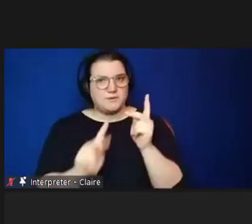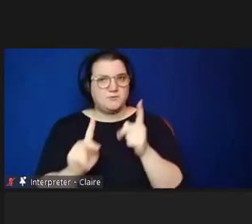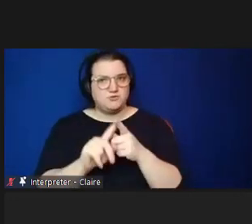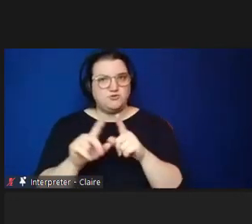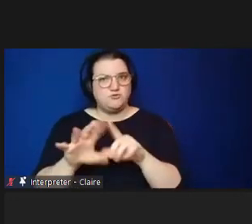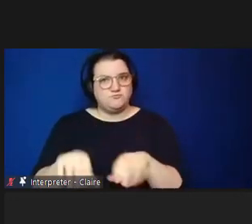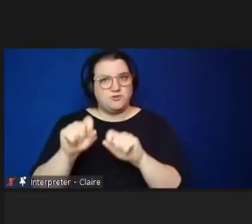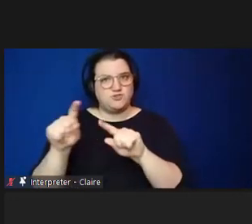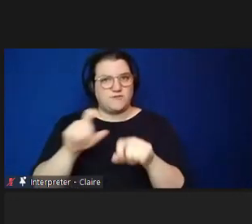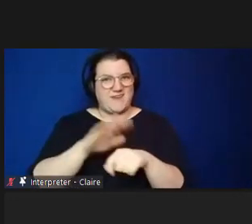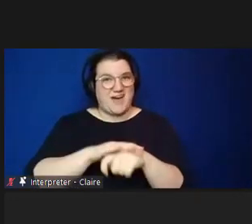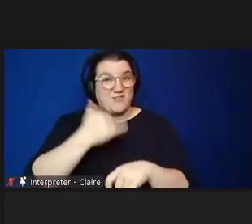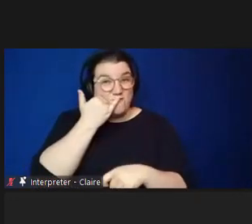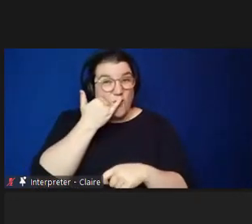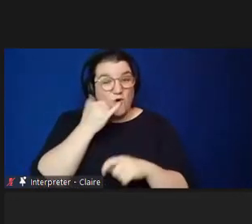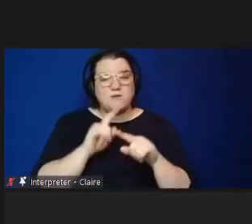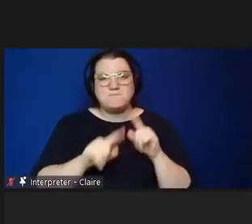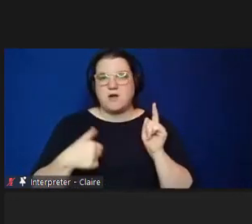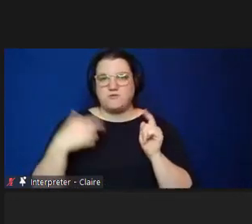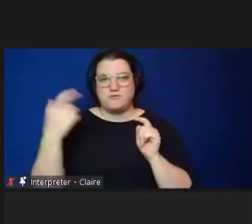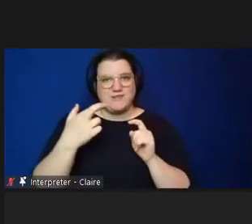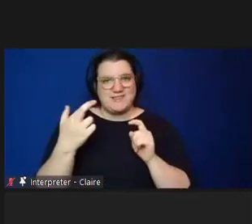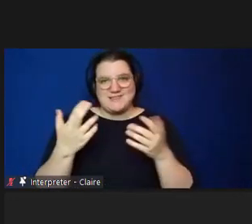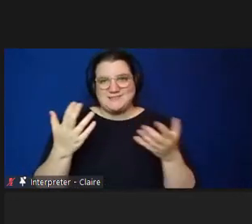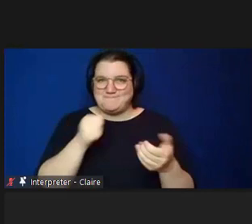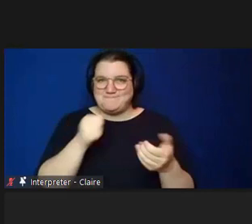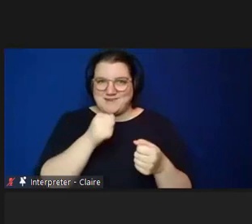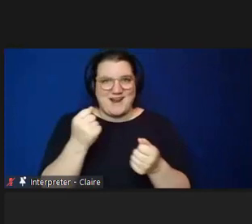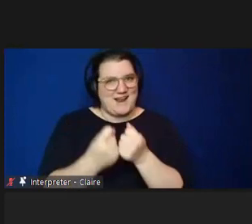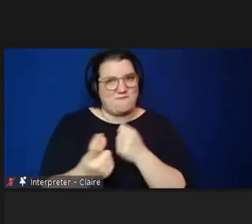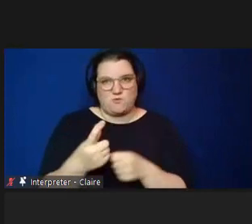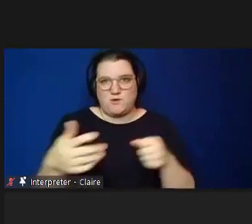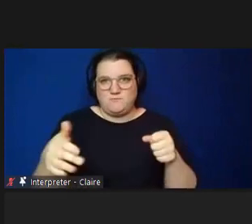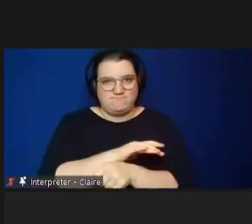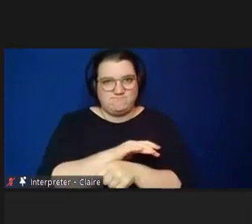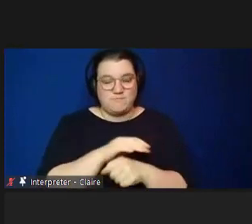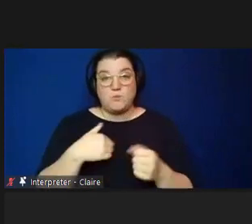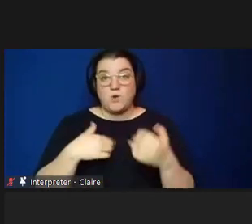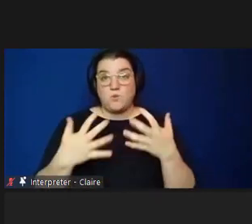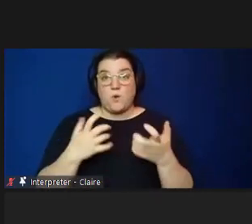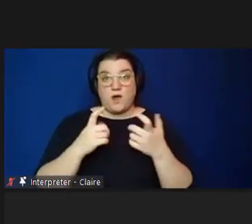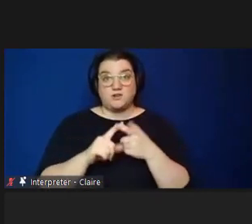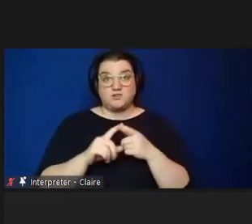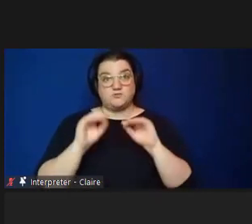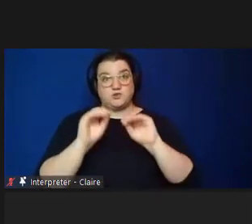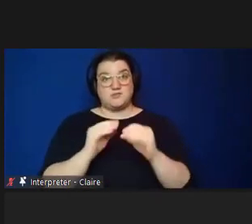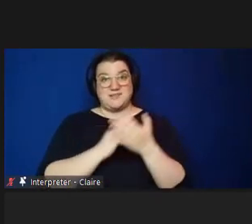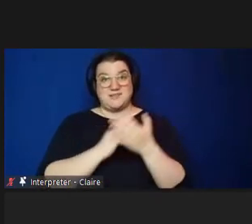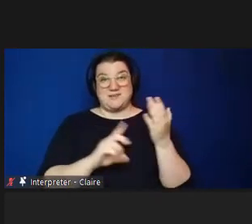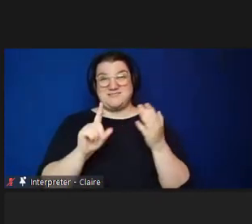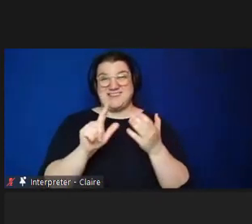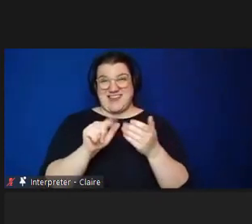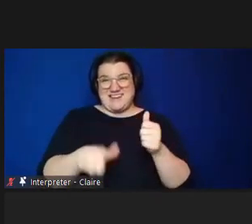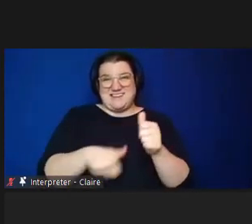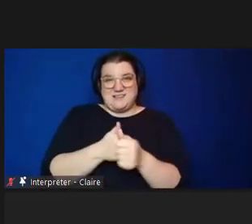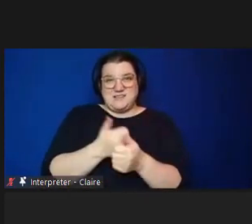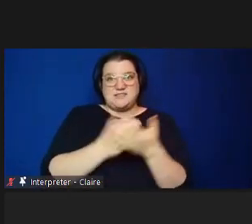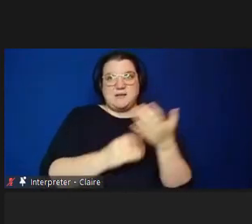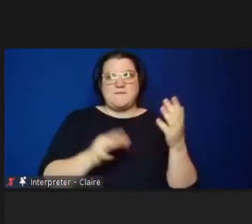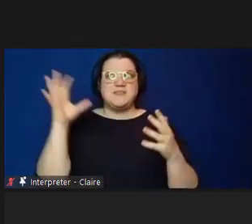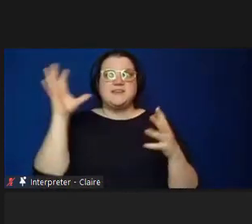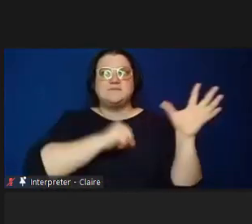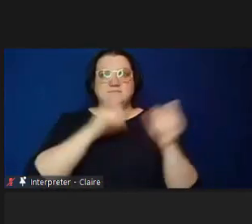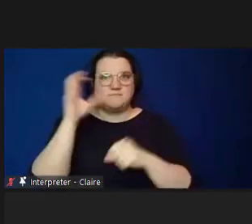telephone, but we realize it's not everyone. But we really wanted to put some data behind some of the speculation about